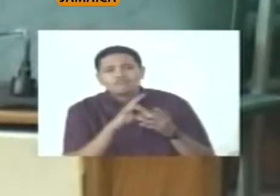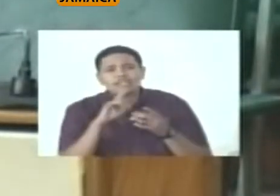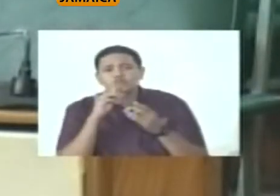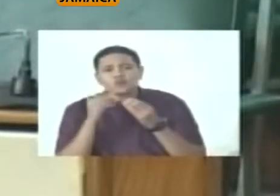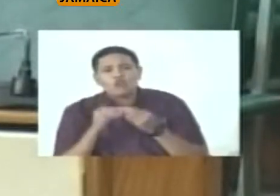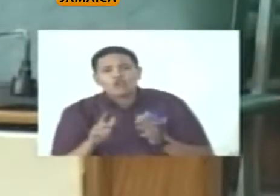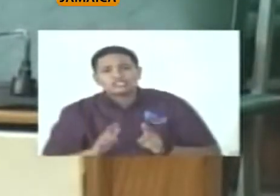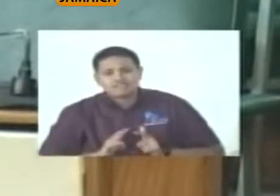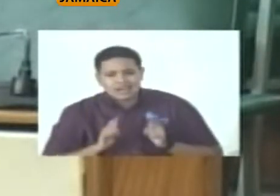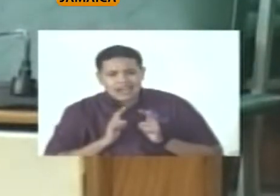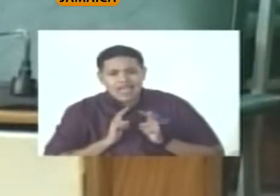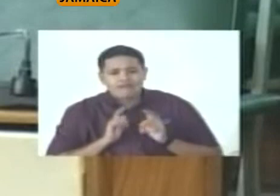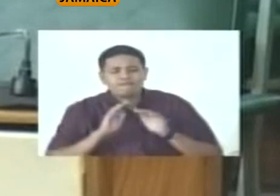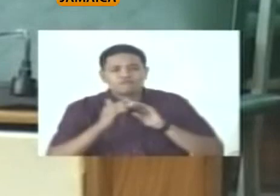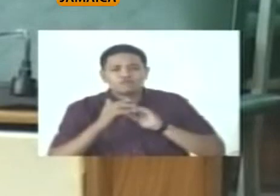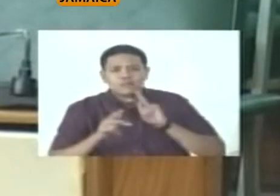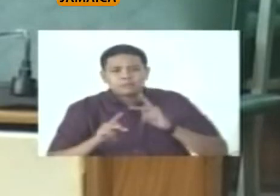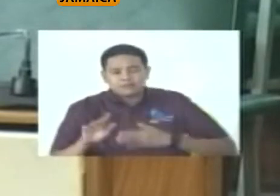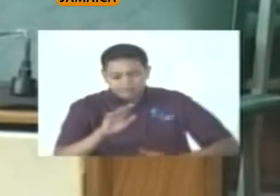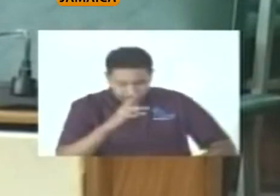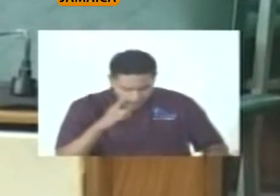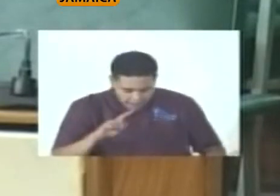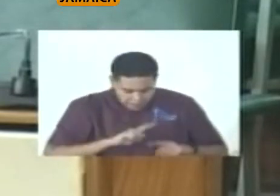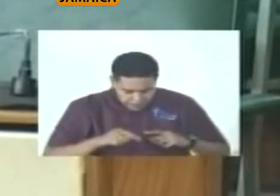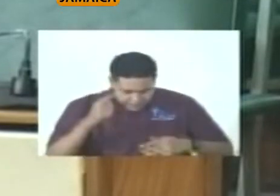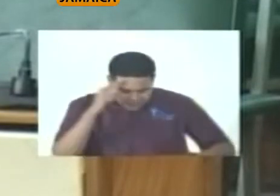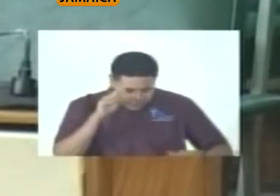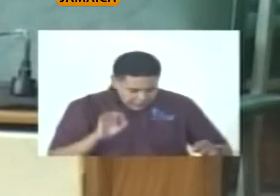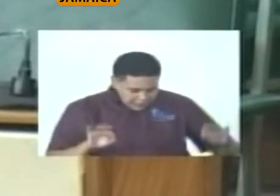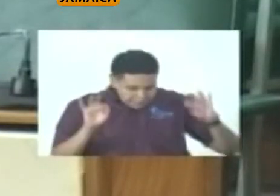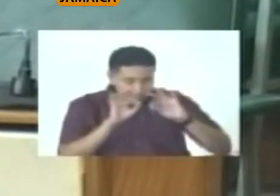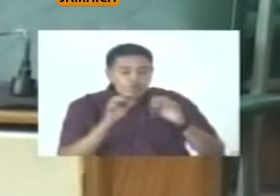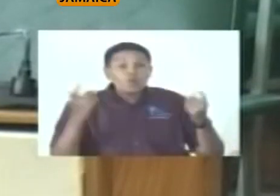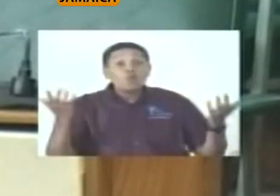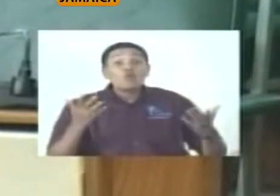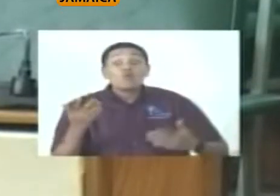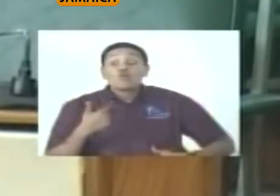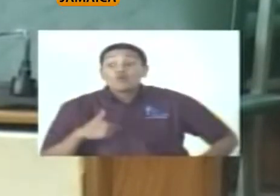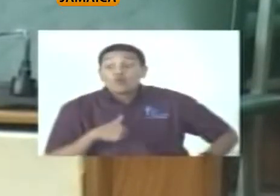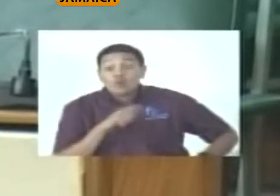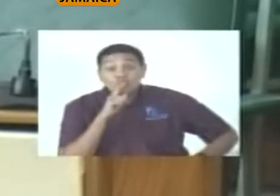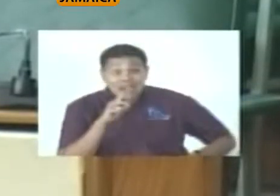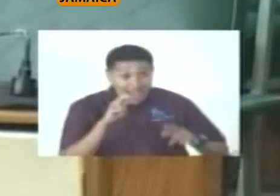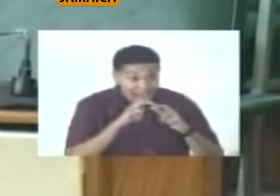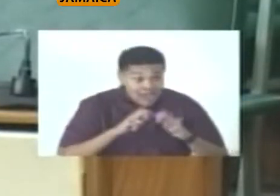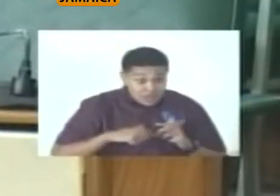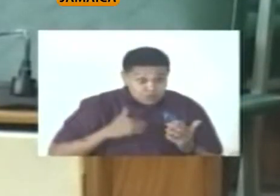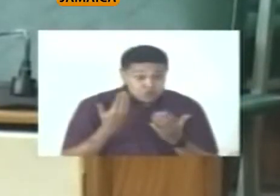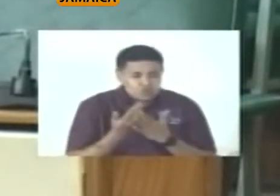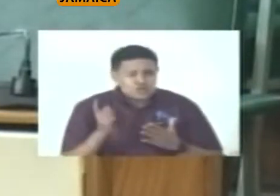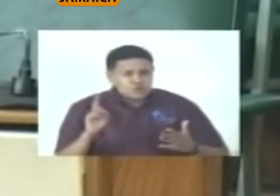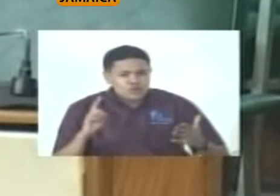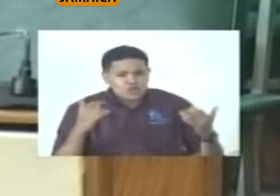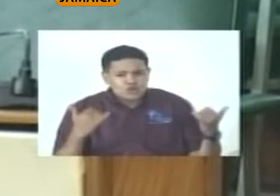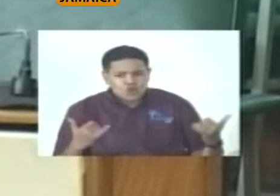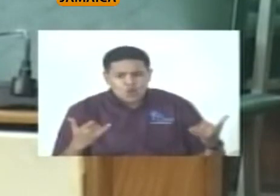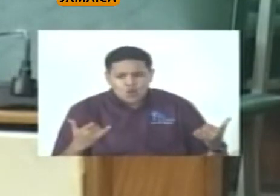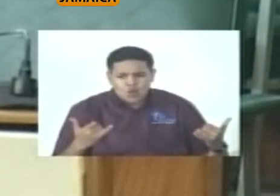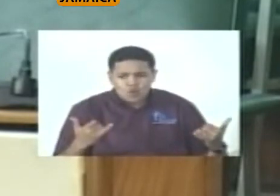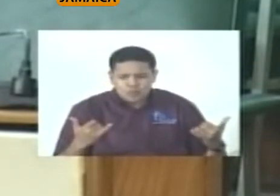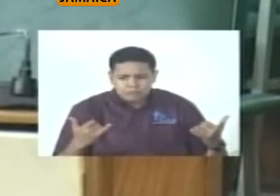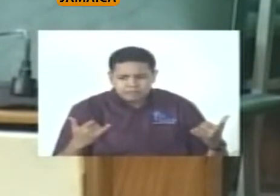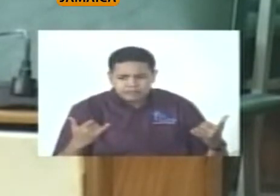of life of Jamaicans. But I think it's important, Mr. President, that as we analyze where we are and where we are not, that